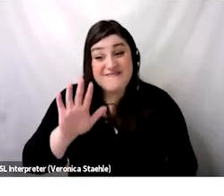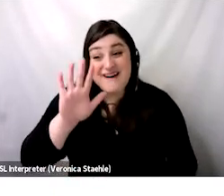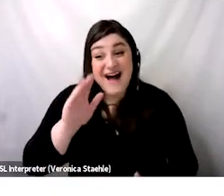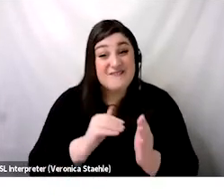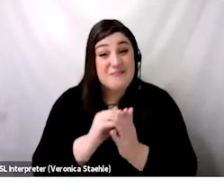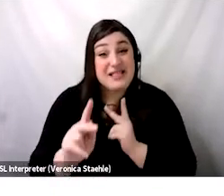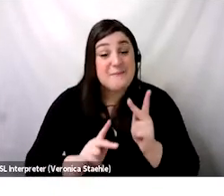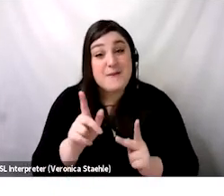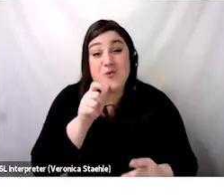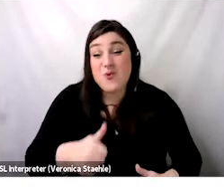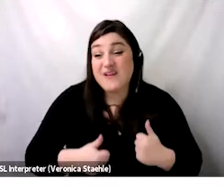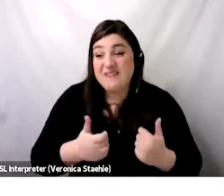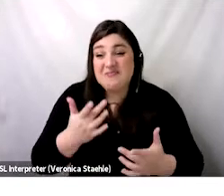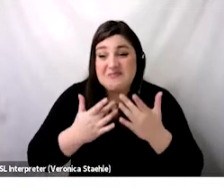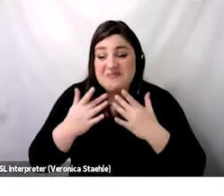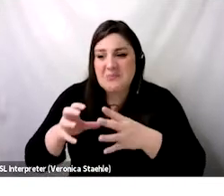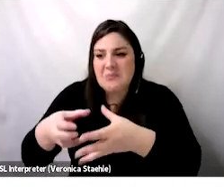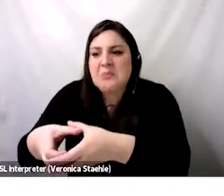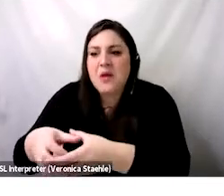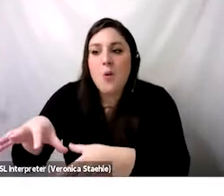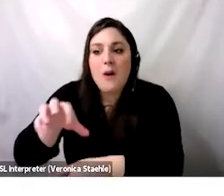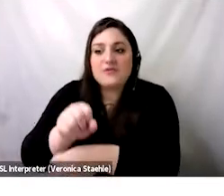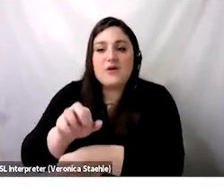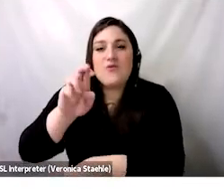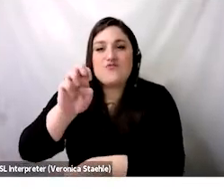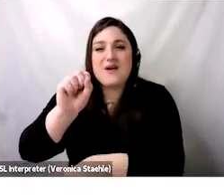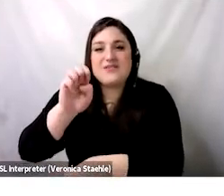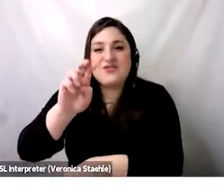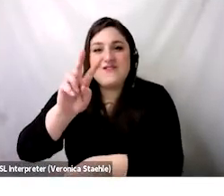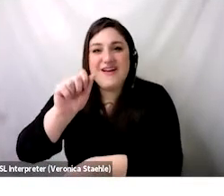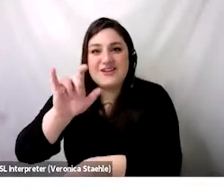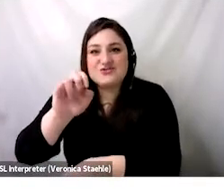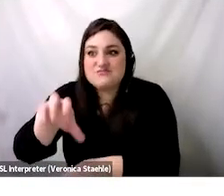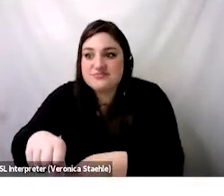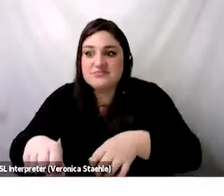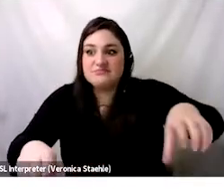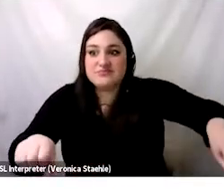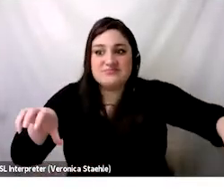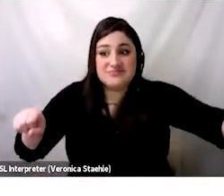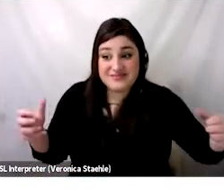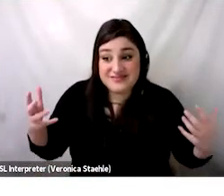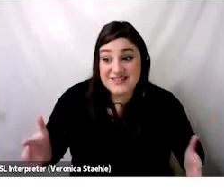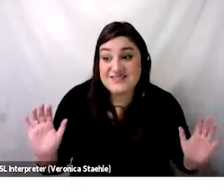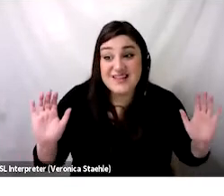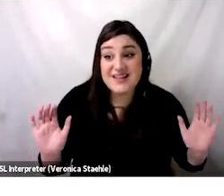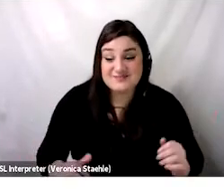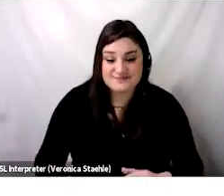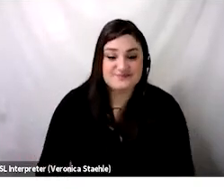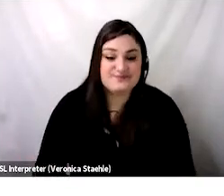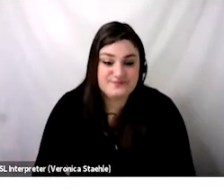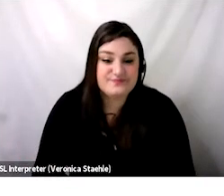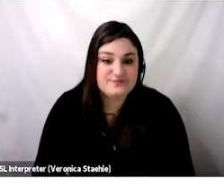on reservations. And while the colonists were eradicating